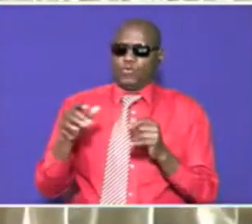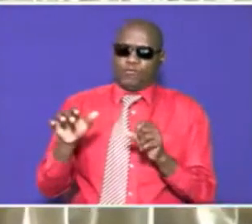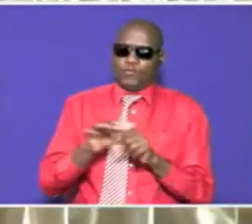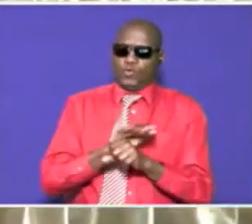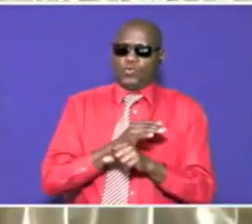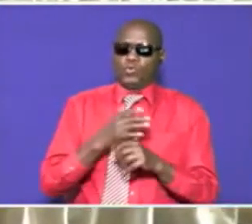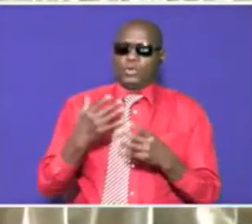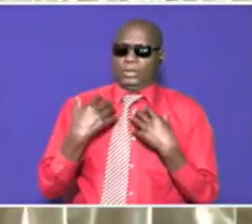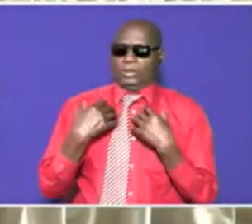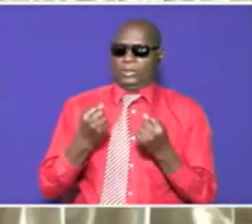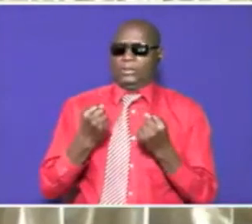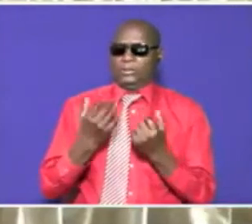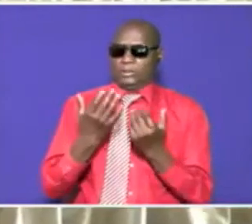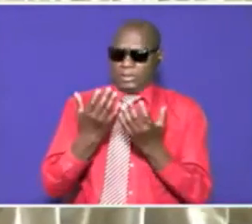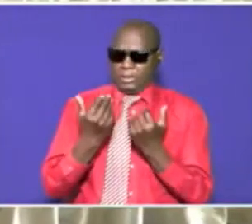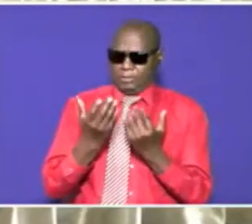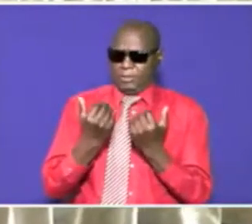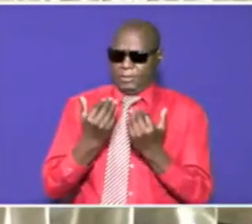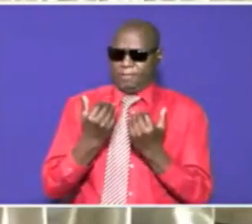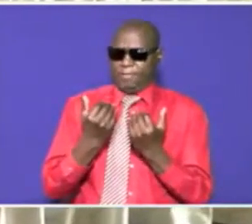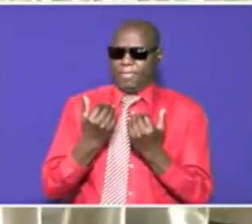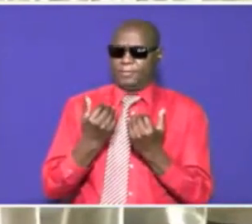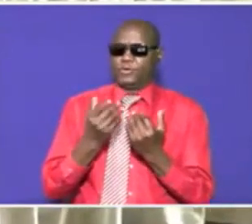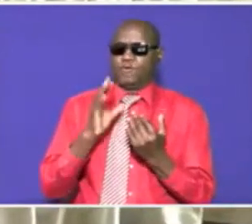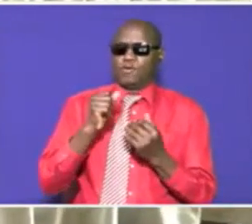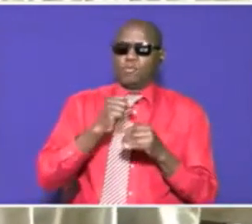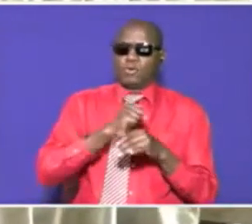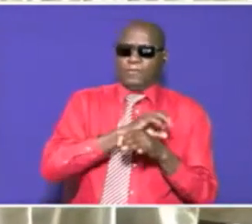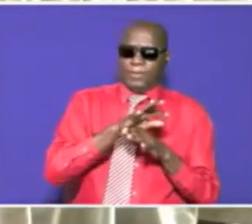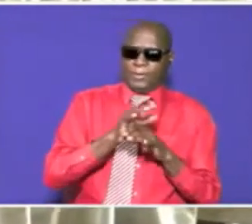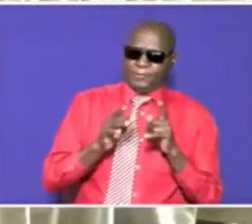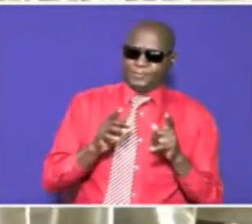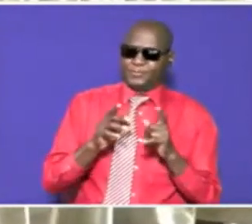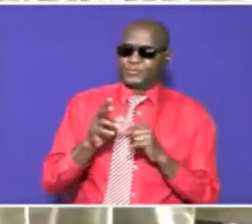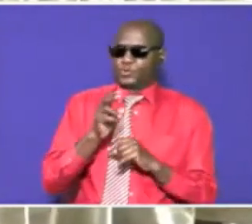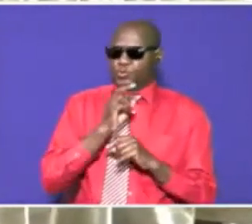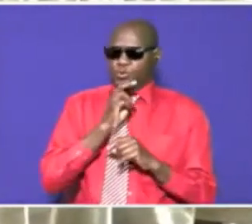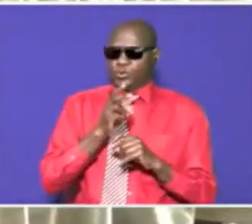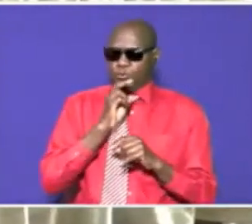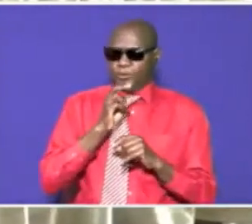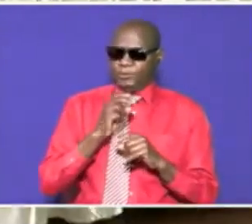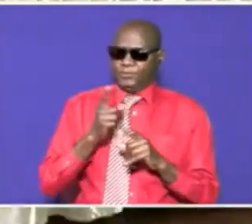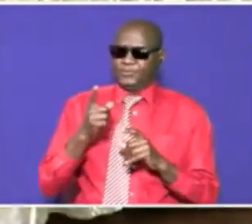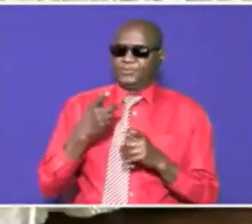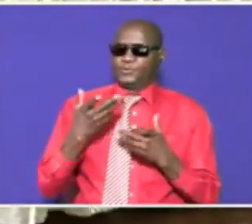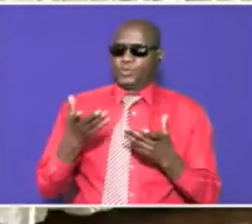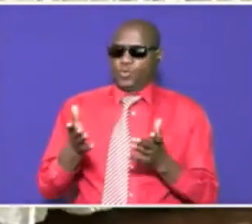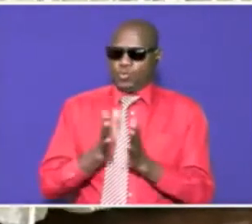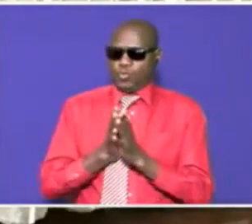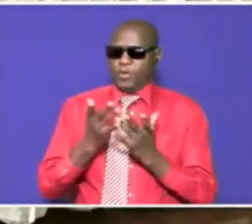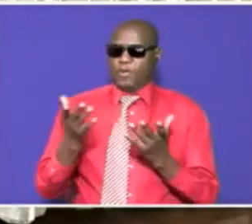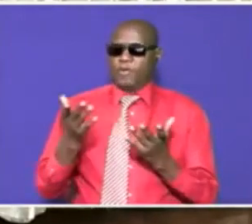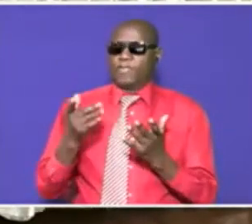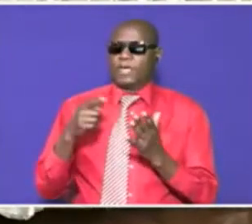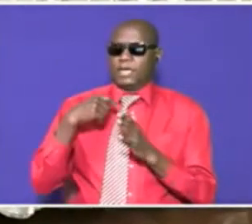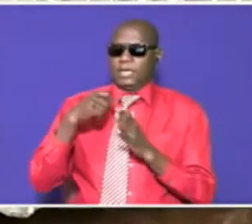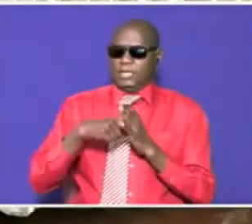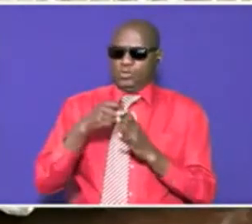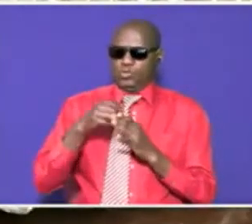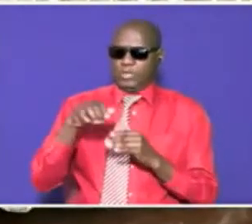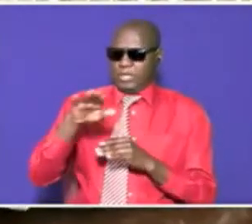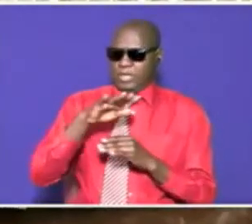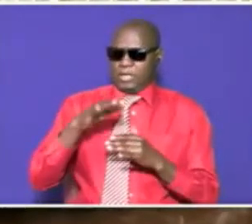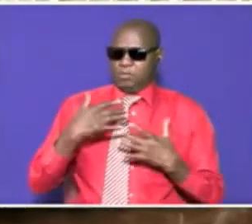recovery from the shocks of COVID-19 pandemic in 2020. During a meeting with hospitality industry players in Embu County,